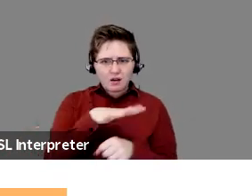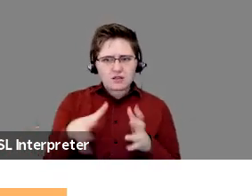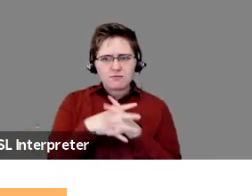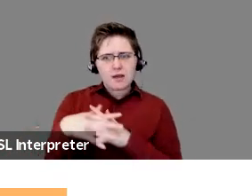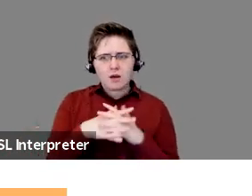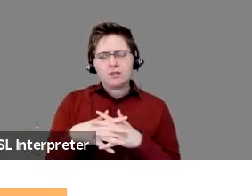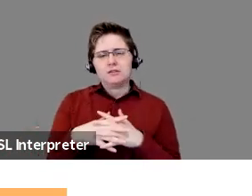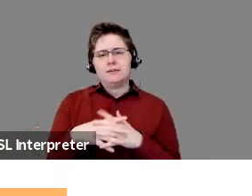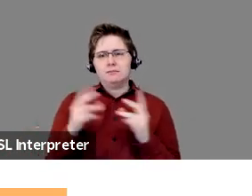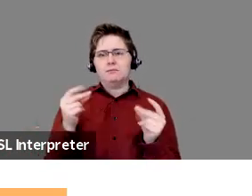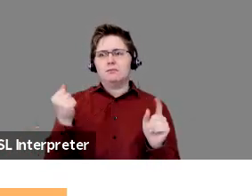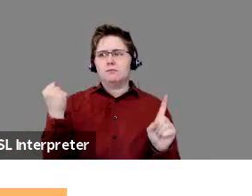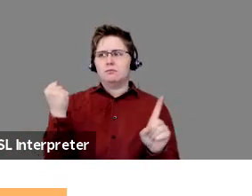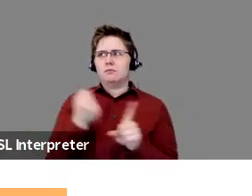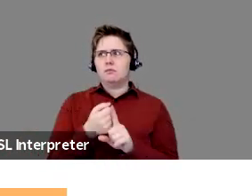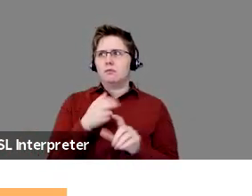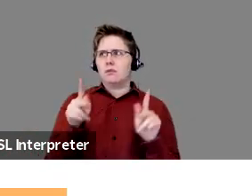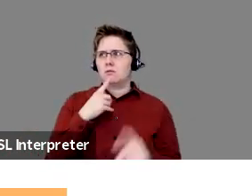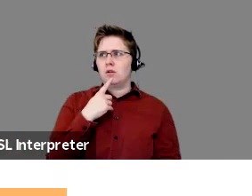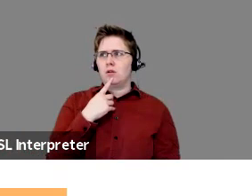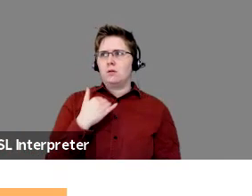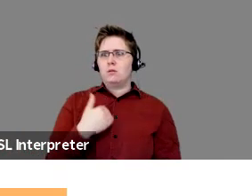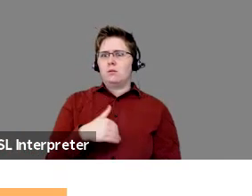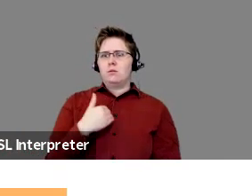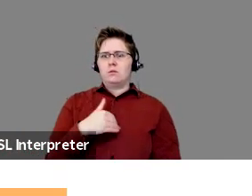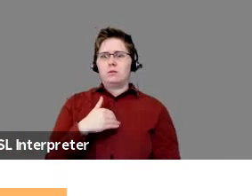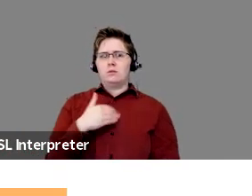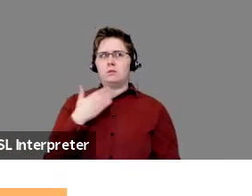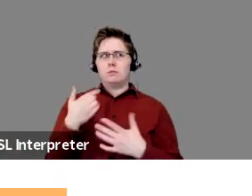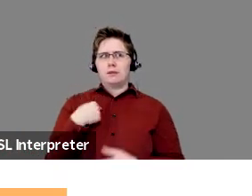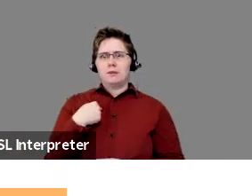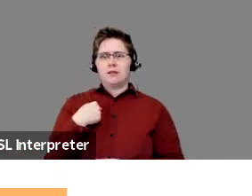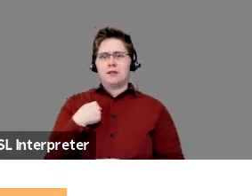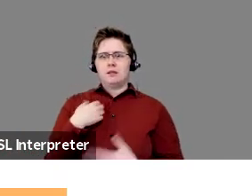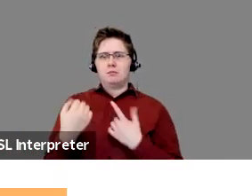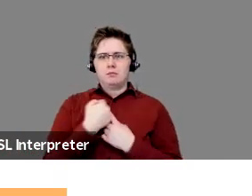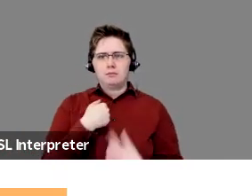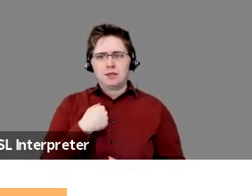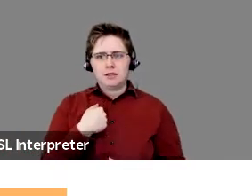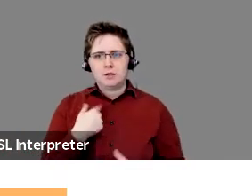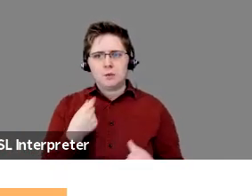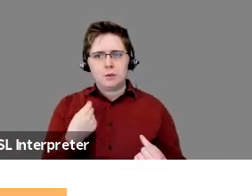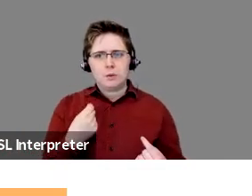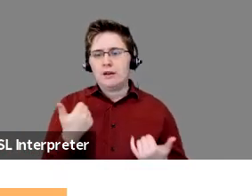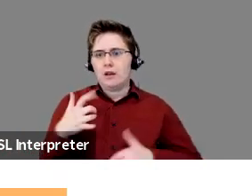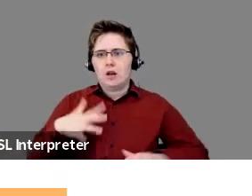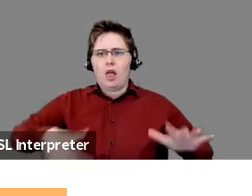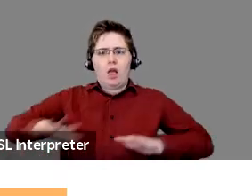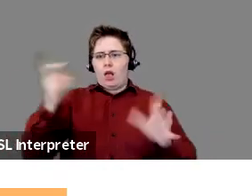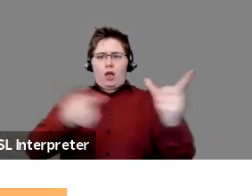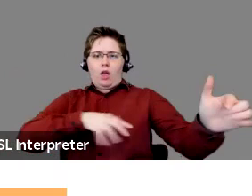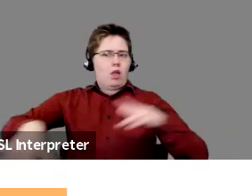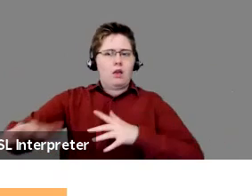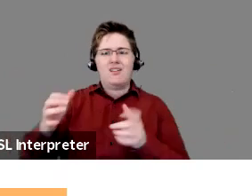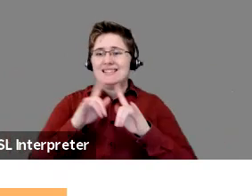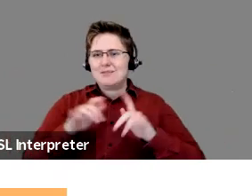States, suddenly a lot of people are saying, oh, it might be me, it might happen to me. And they're now trying to scramble along with everybody